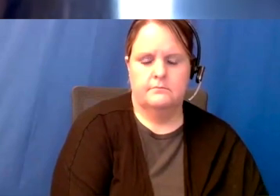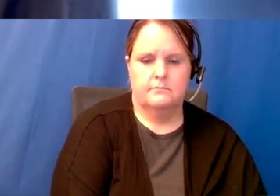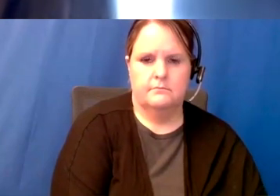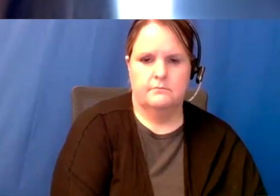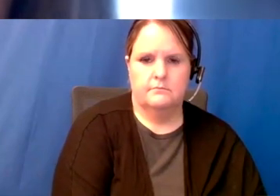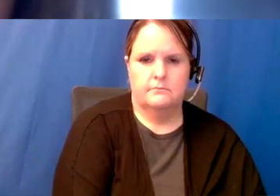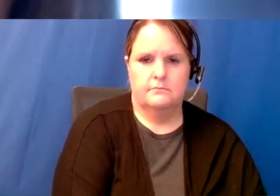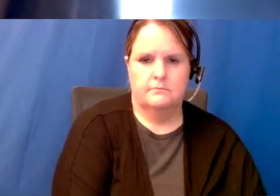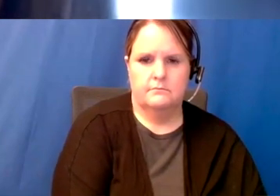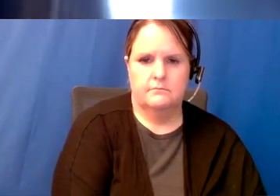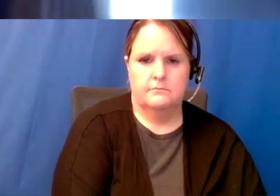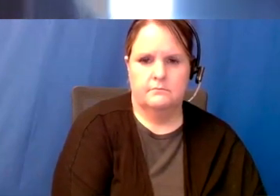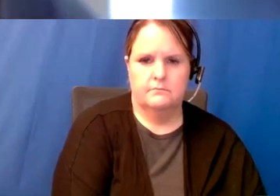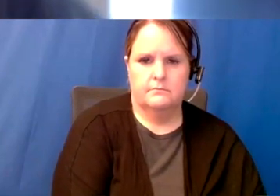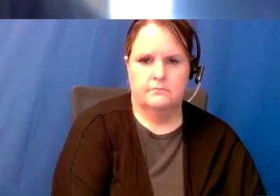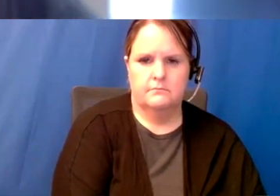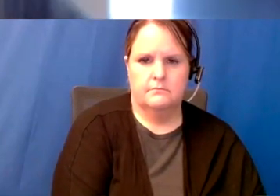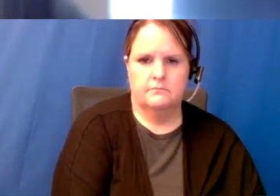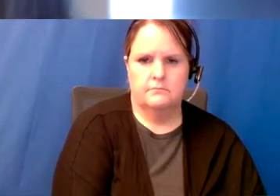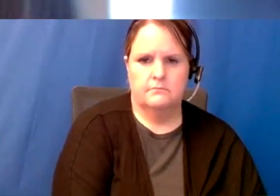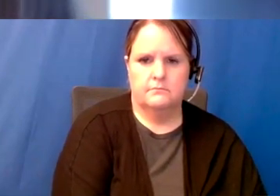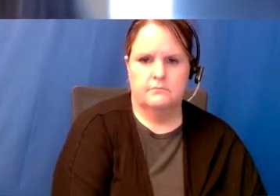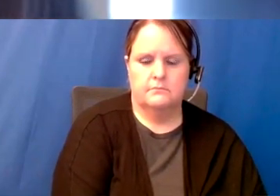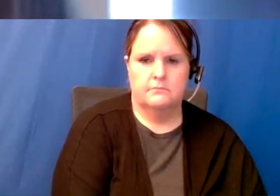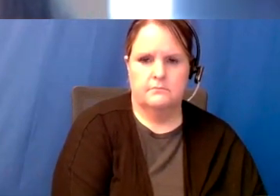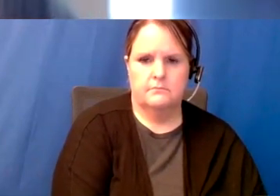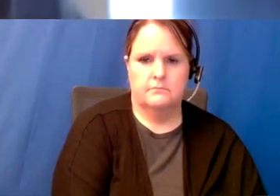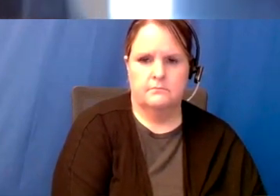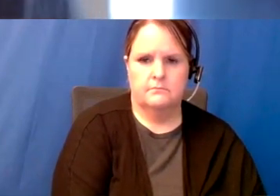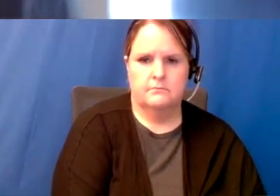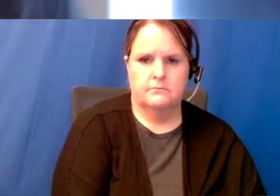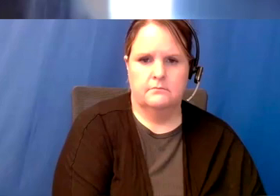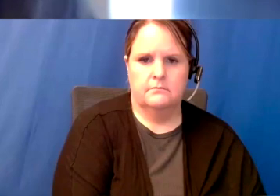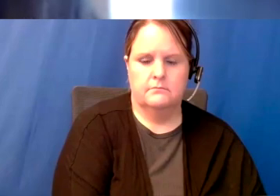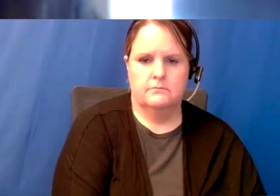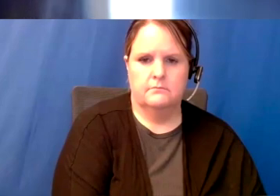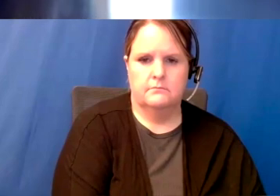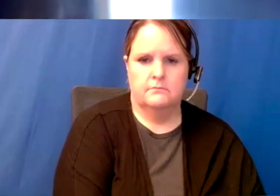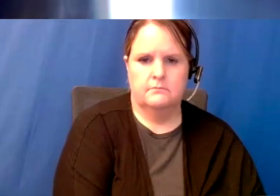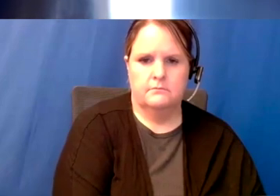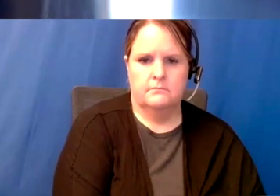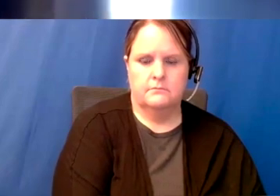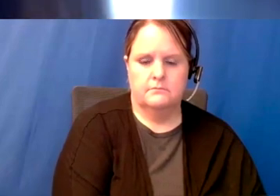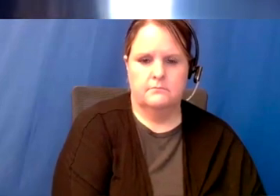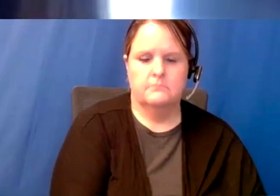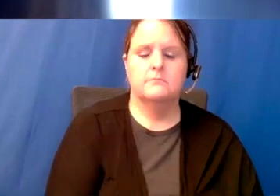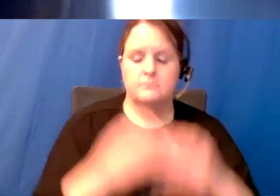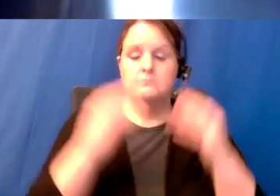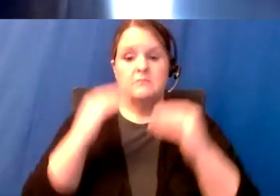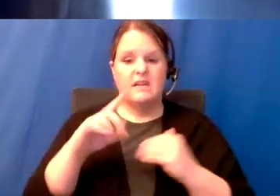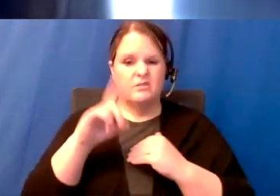And then I'll go in the meantime to the next question. Does the NOFO always state